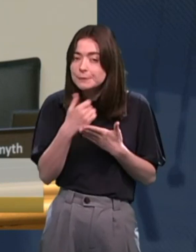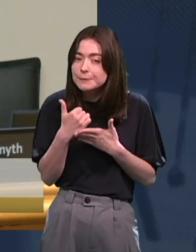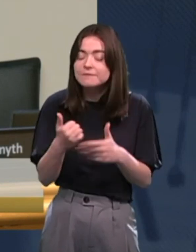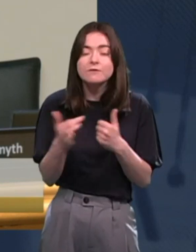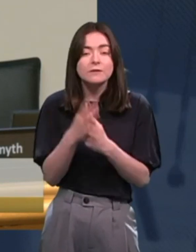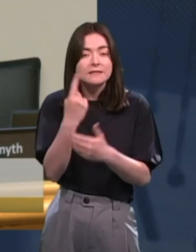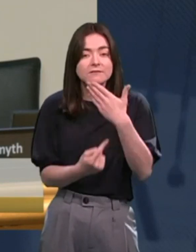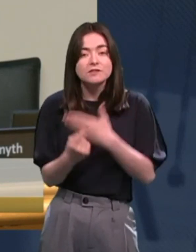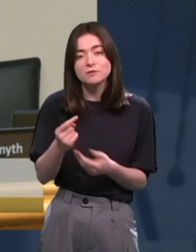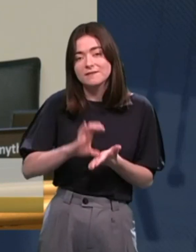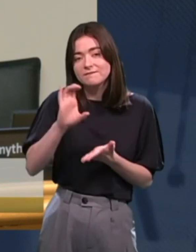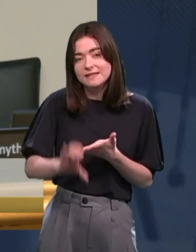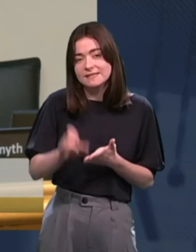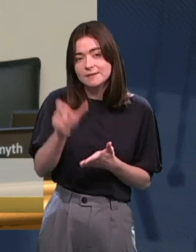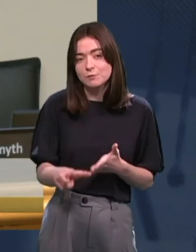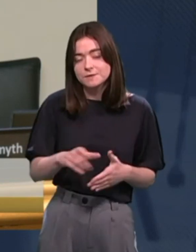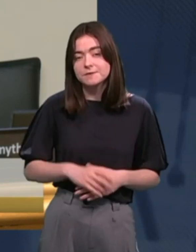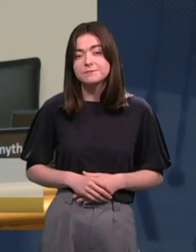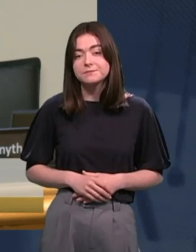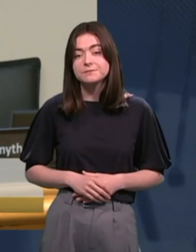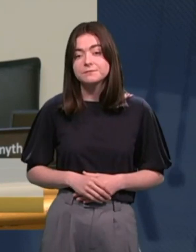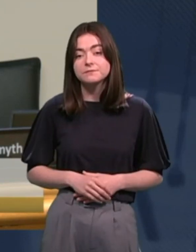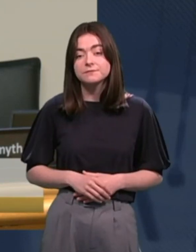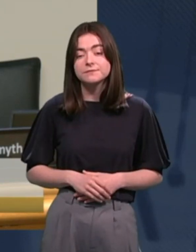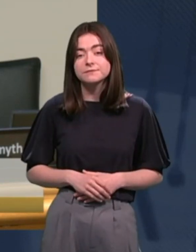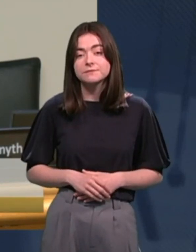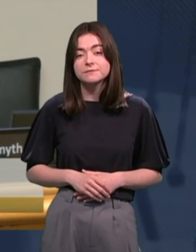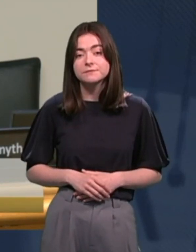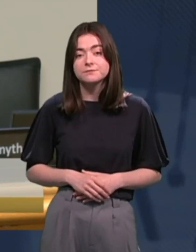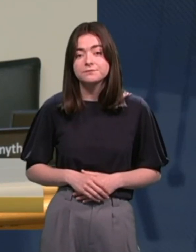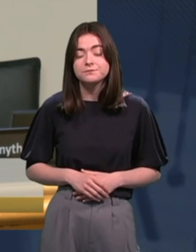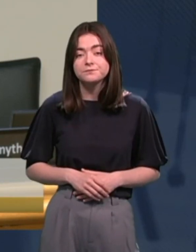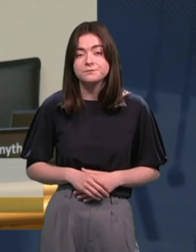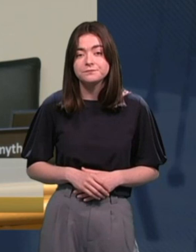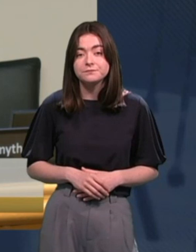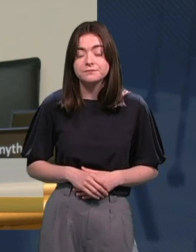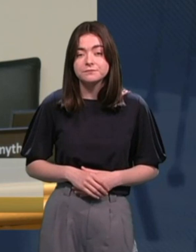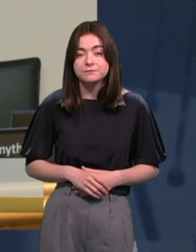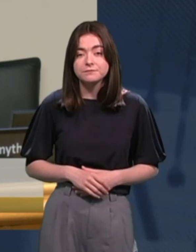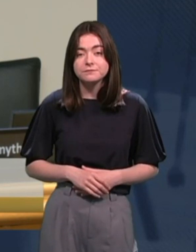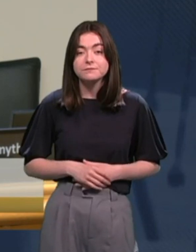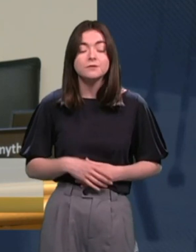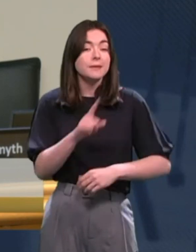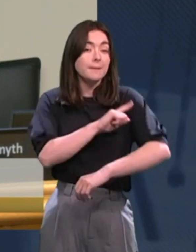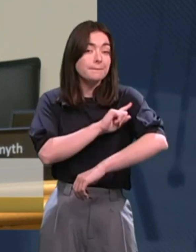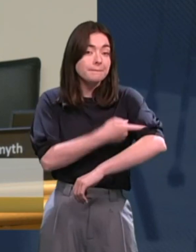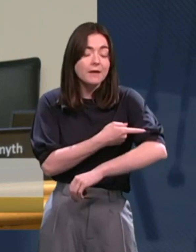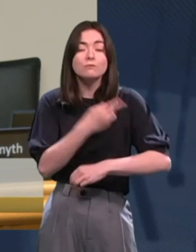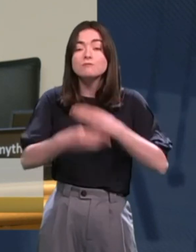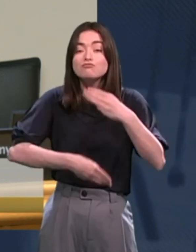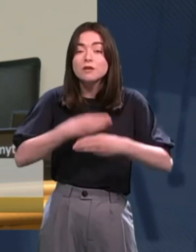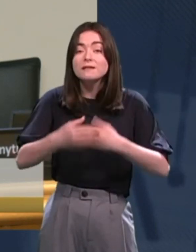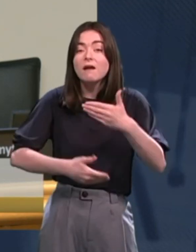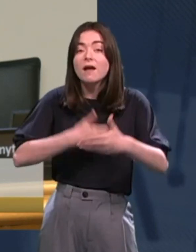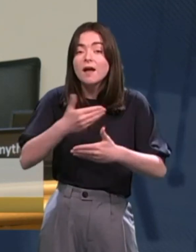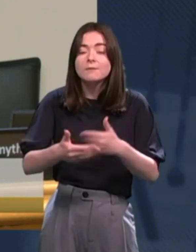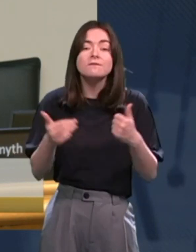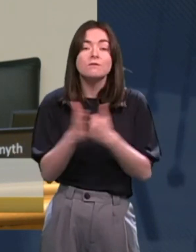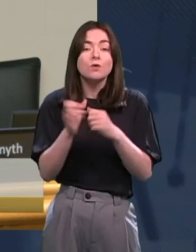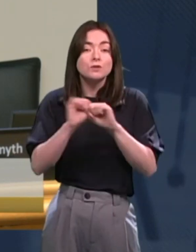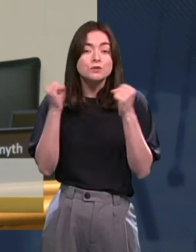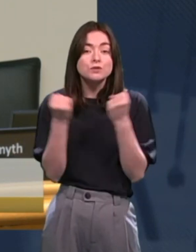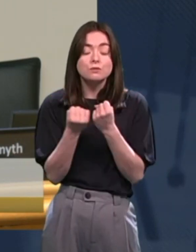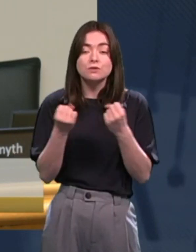and investing in people. So certainly the empowering process that happens in social farming, we have